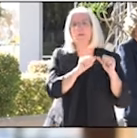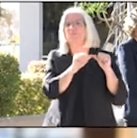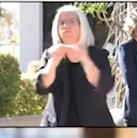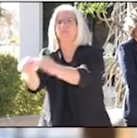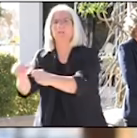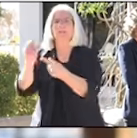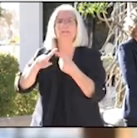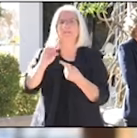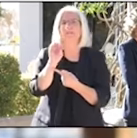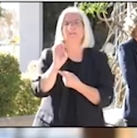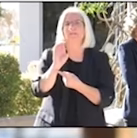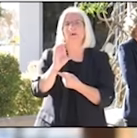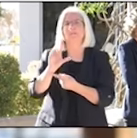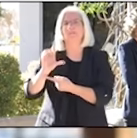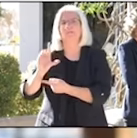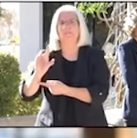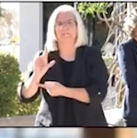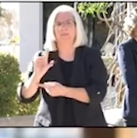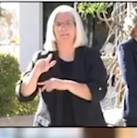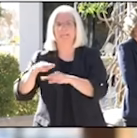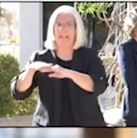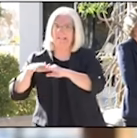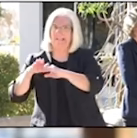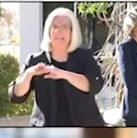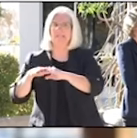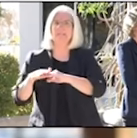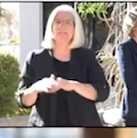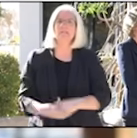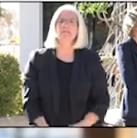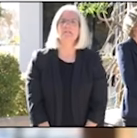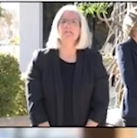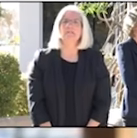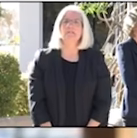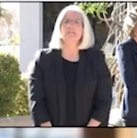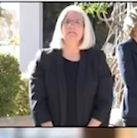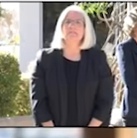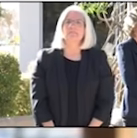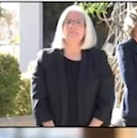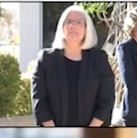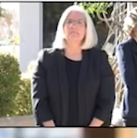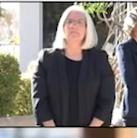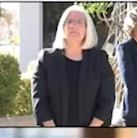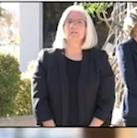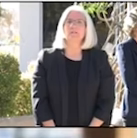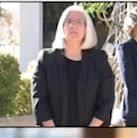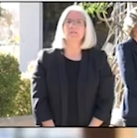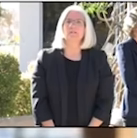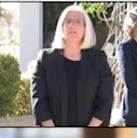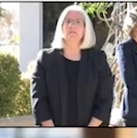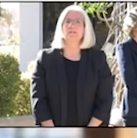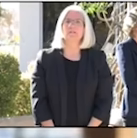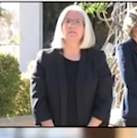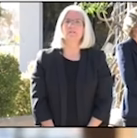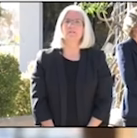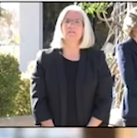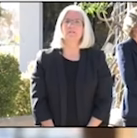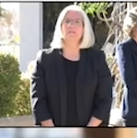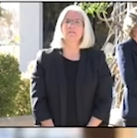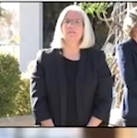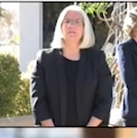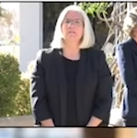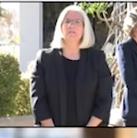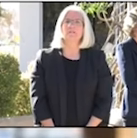First and most significantly, we are across the board reducing the capacity in